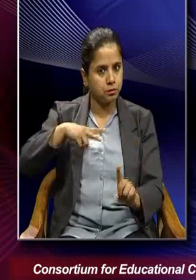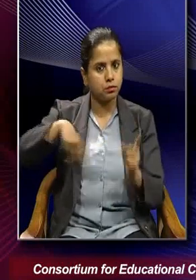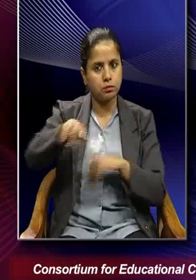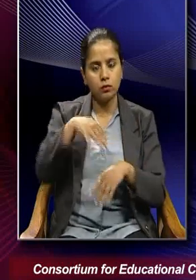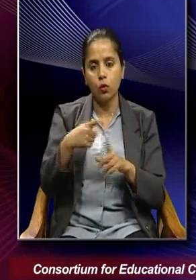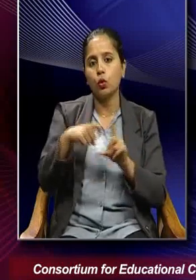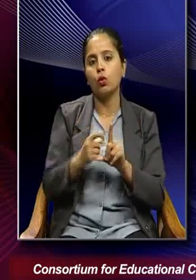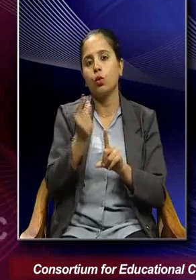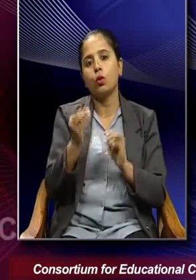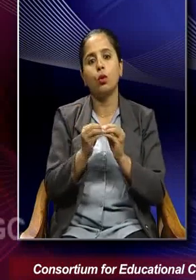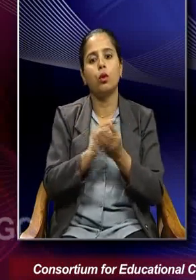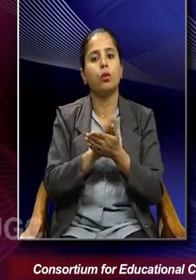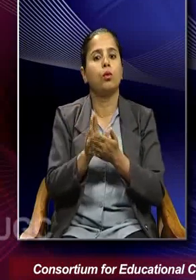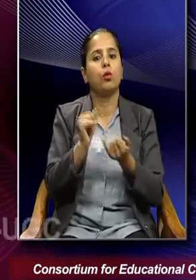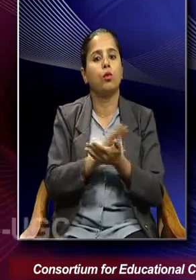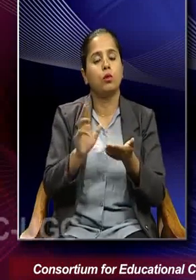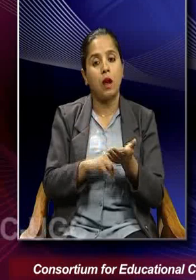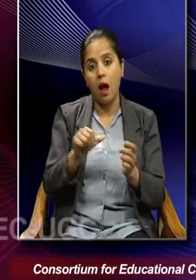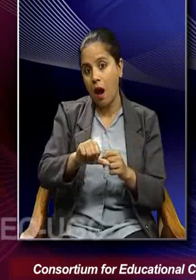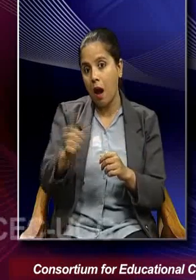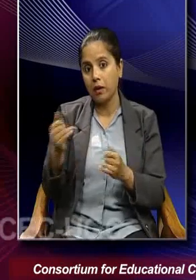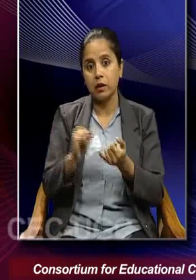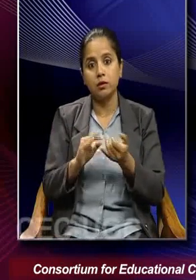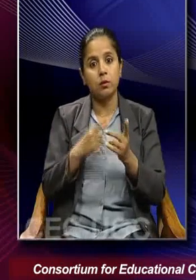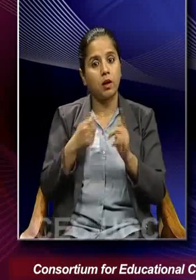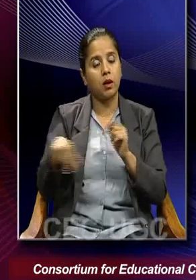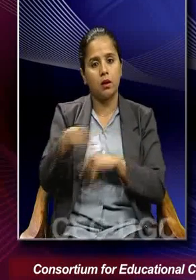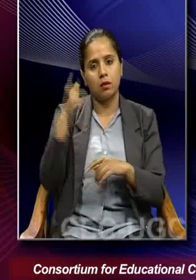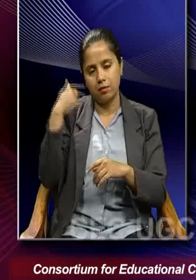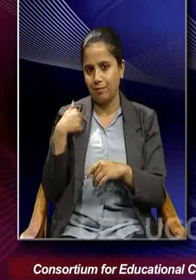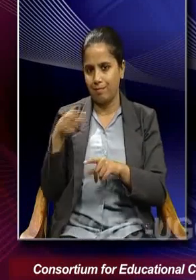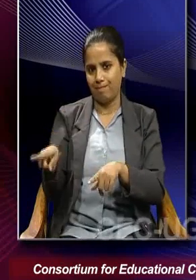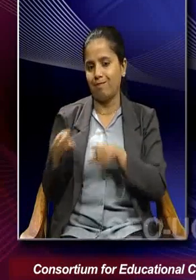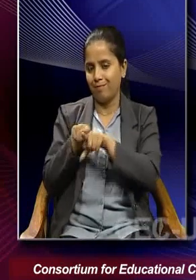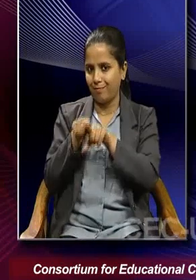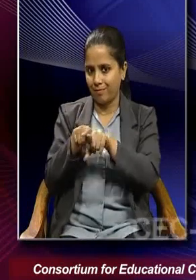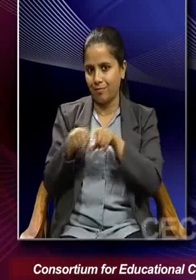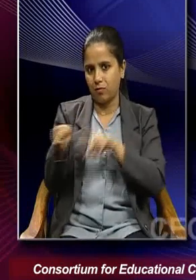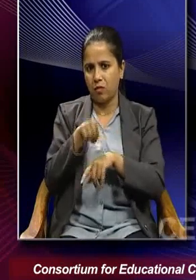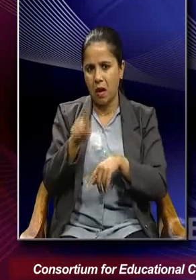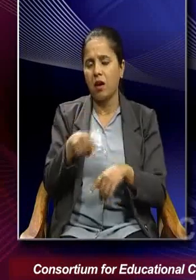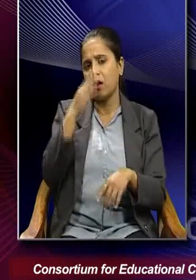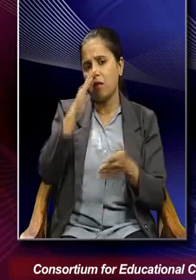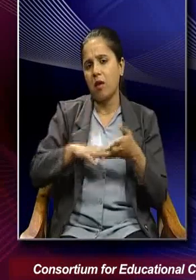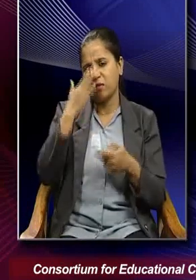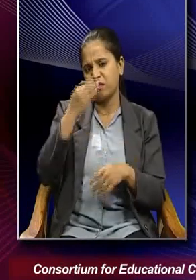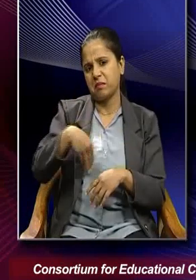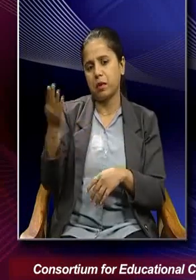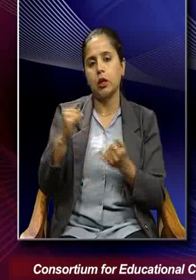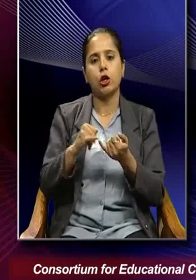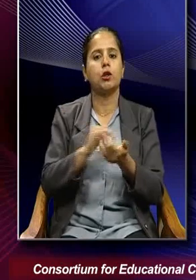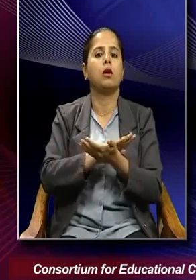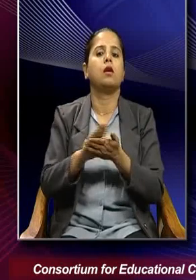Kulbhushan Kharbanda is having an affair with Smita Patil, and the way he disregards his wife, played by Shabana